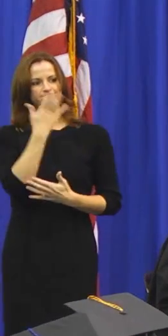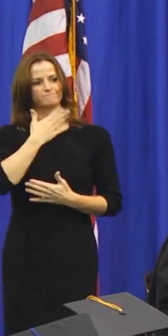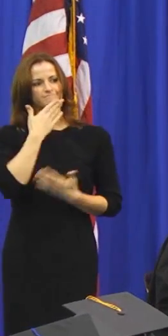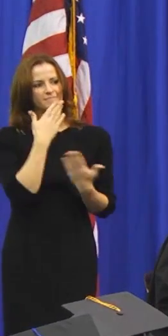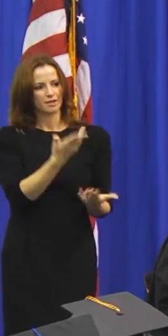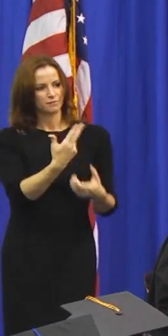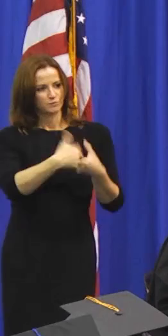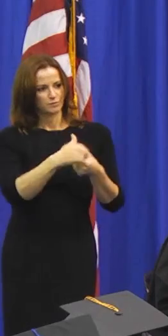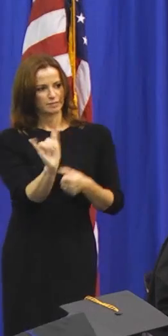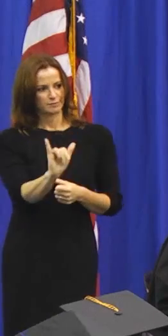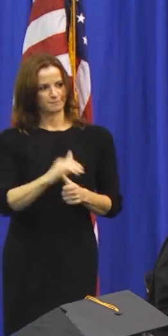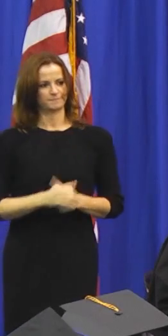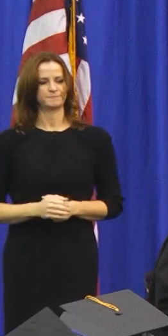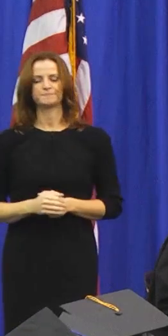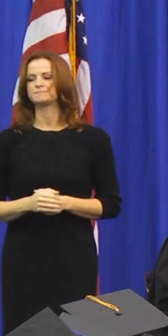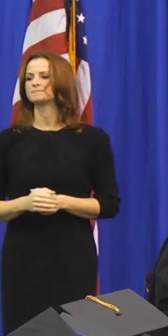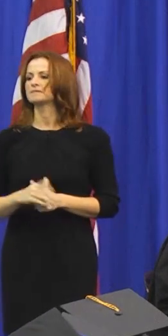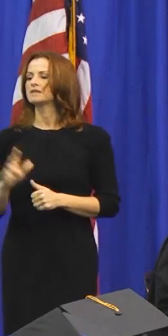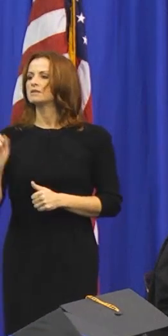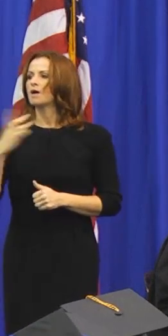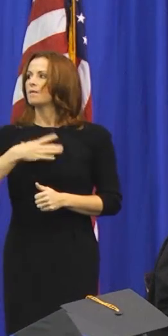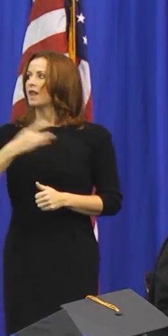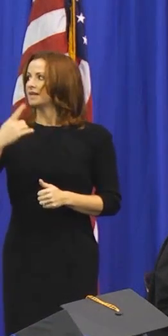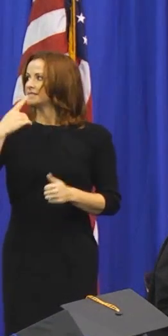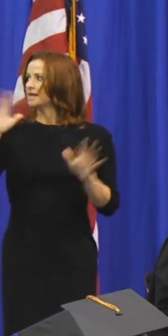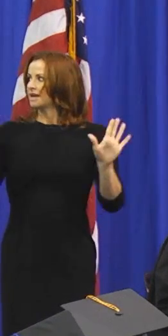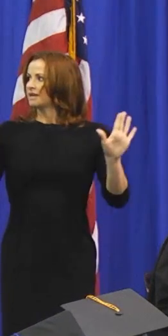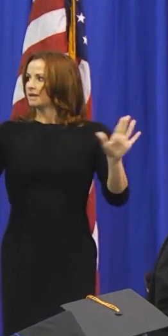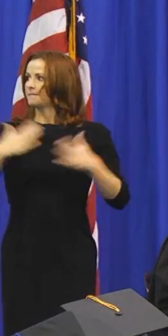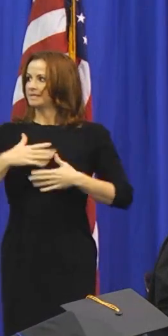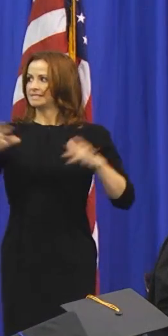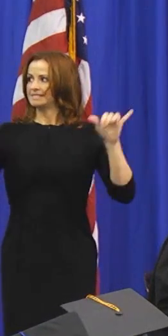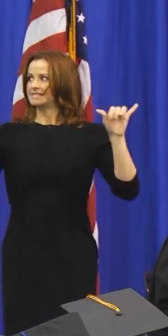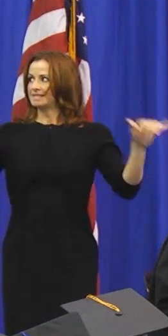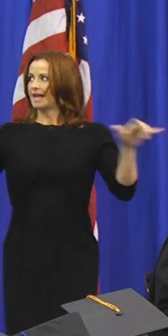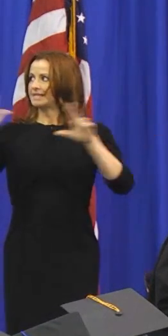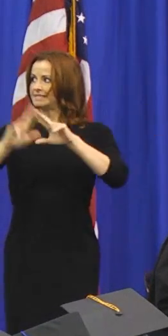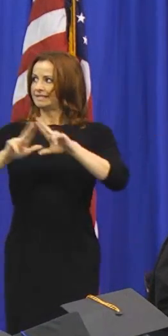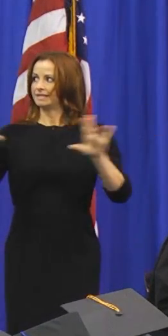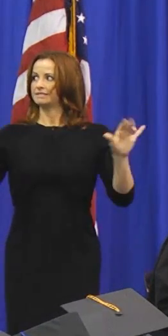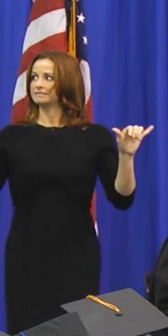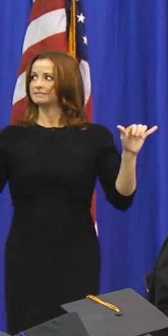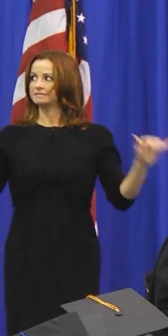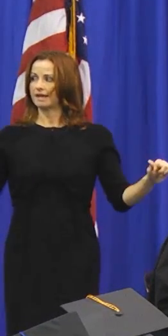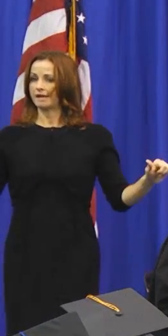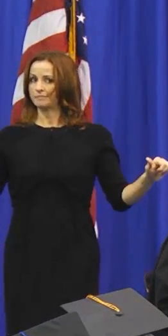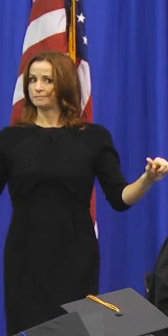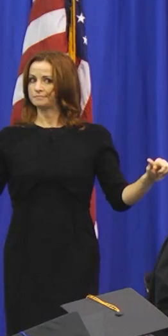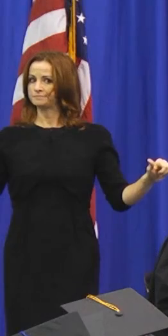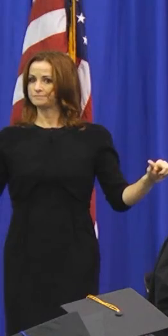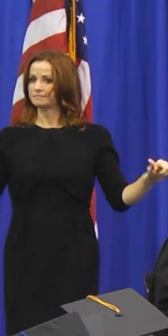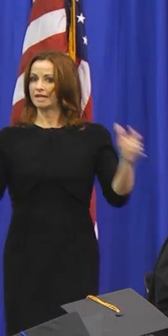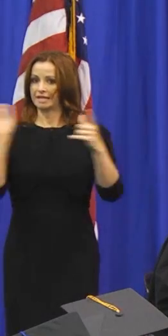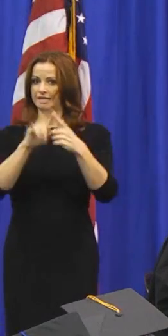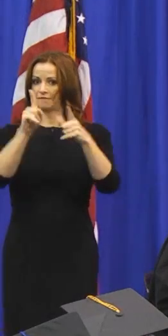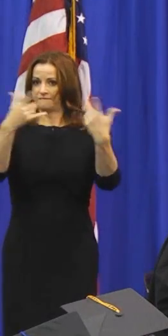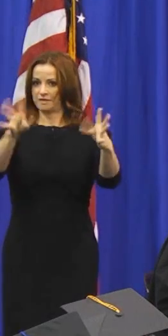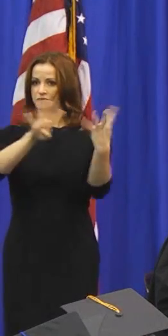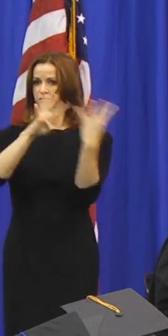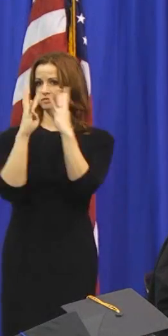much. I'd like to ask the audience to remain seated for the